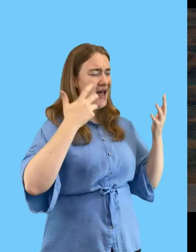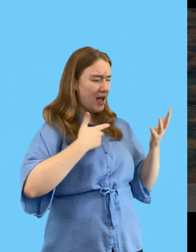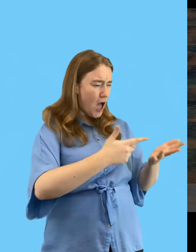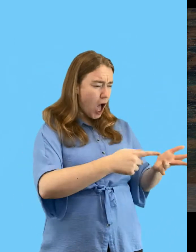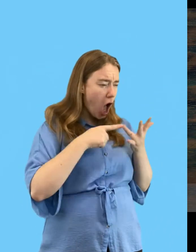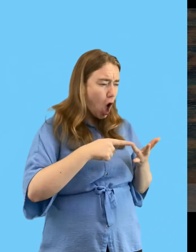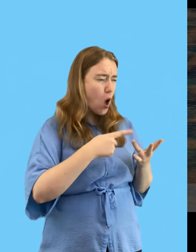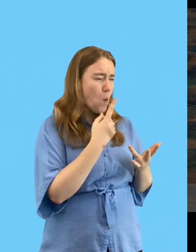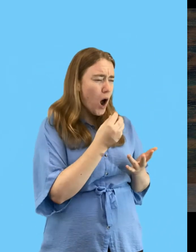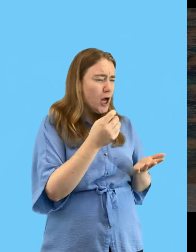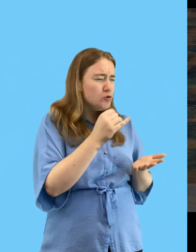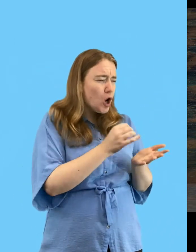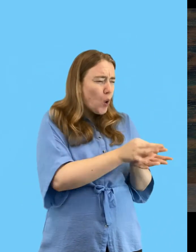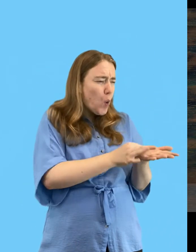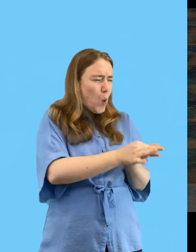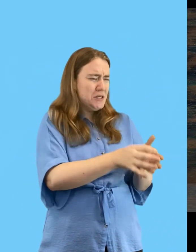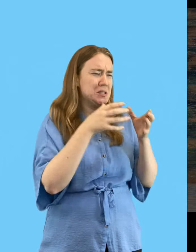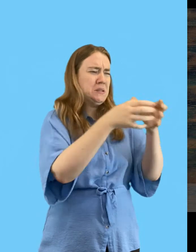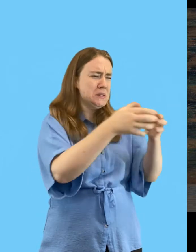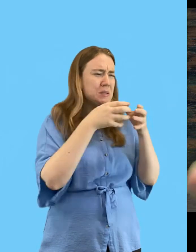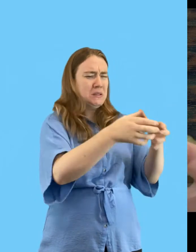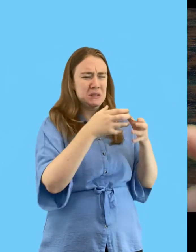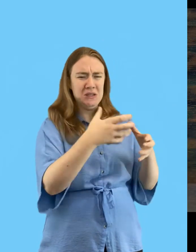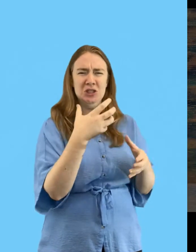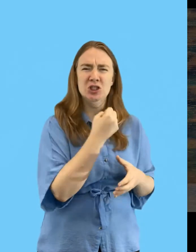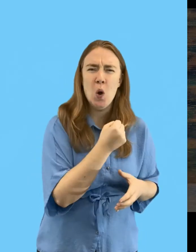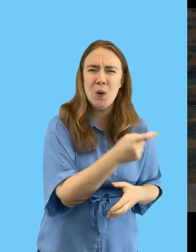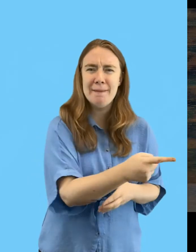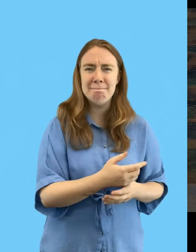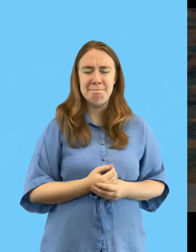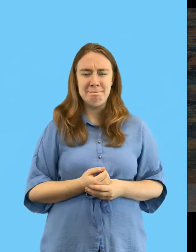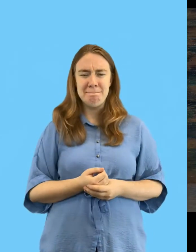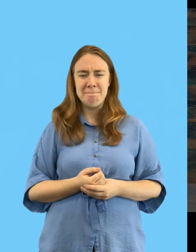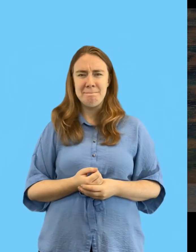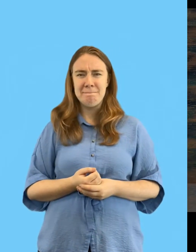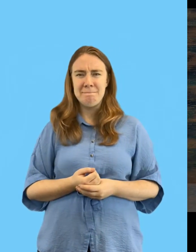coins. He grabbed him and began to choke him.